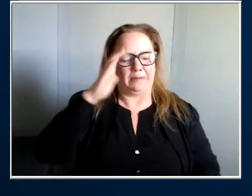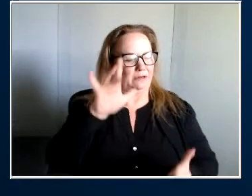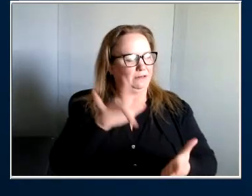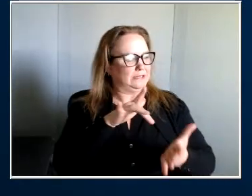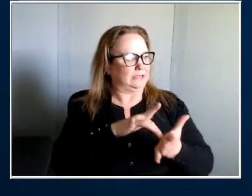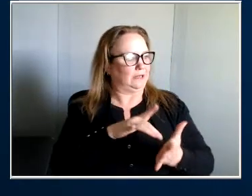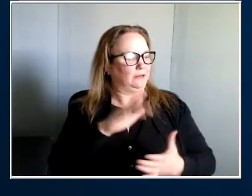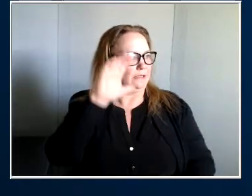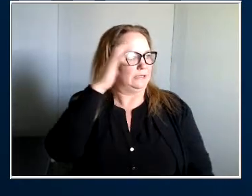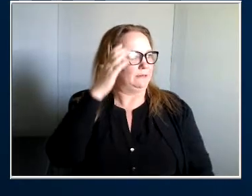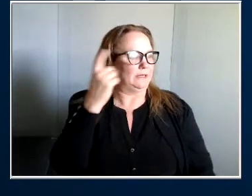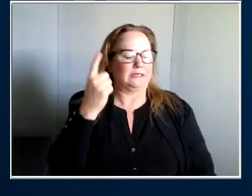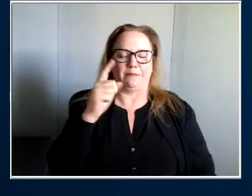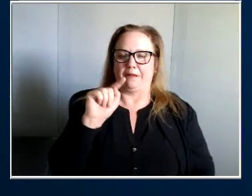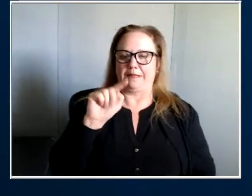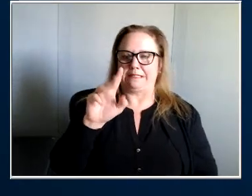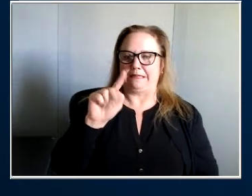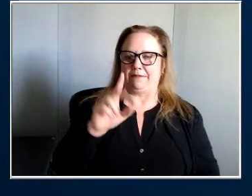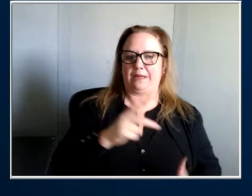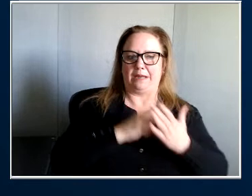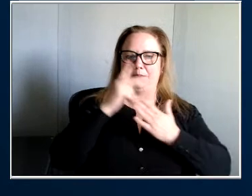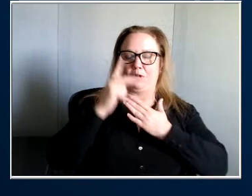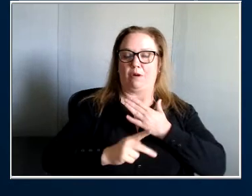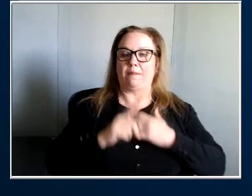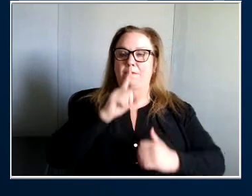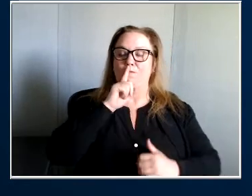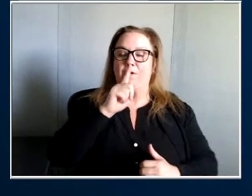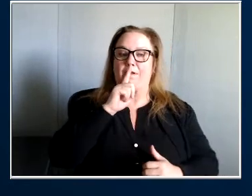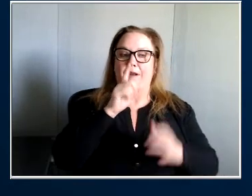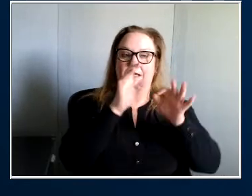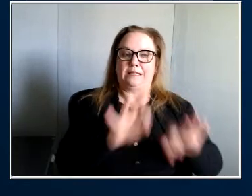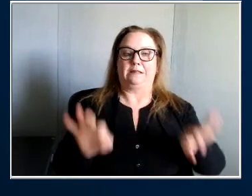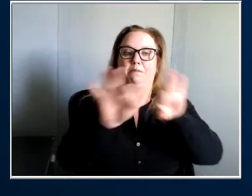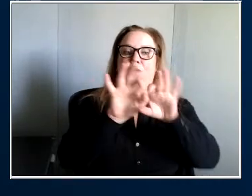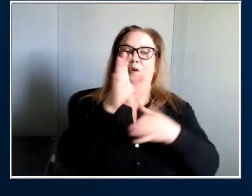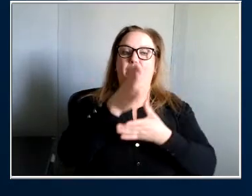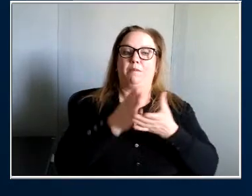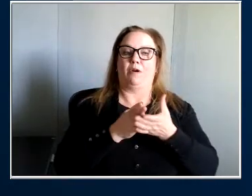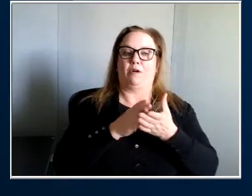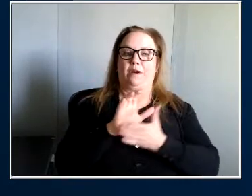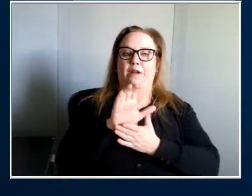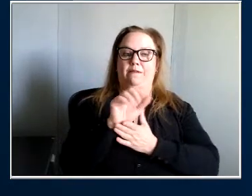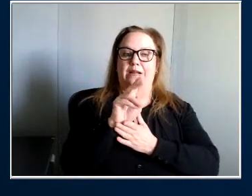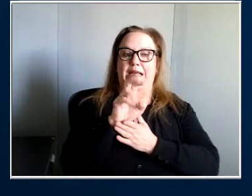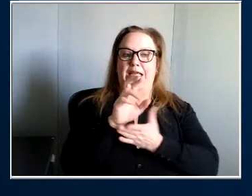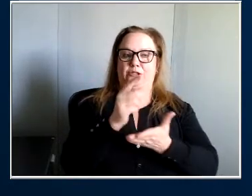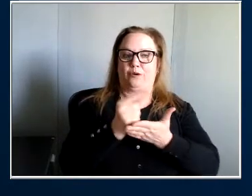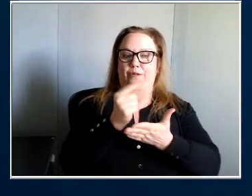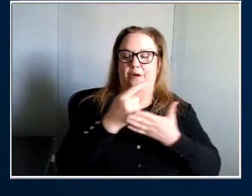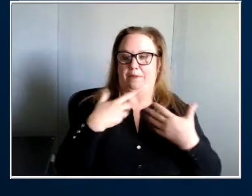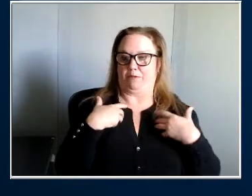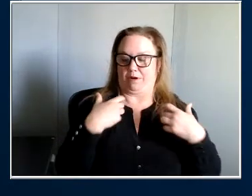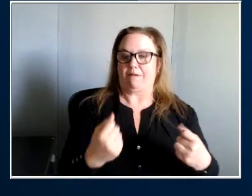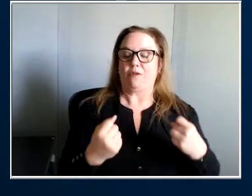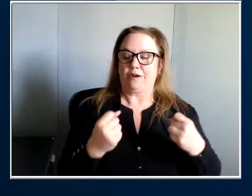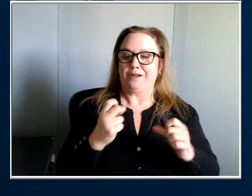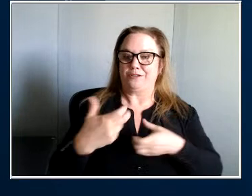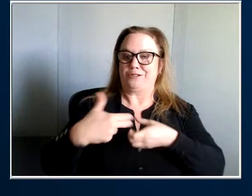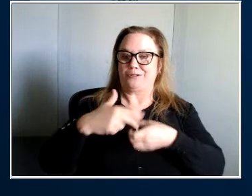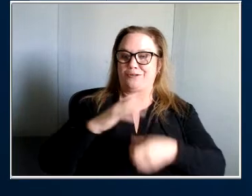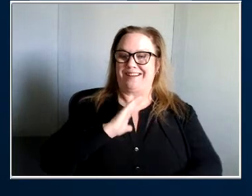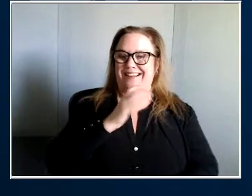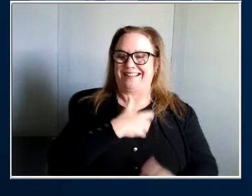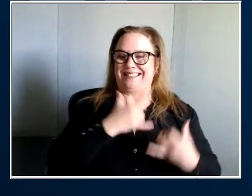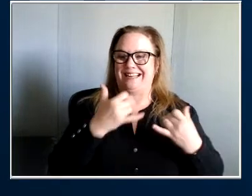on a television show. But the reality is it's an important part of cancer therapy recovery. And she's going to join us live today from